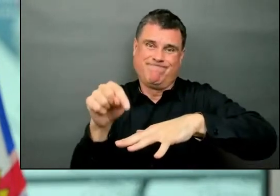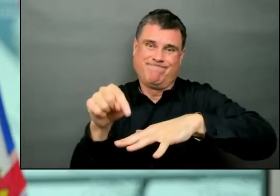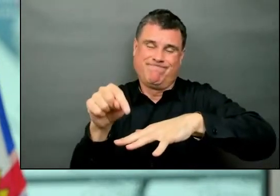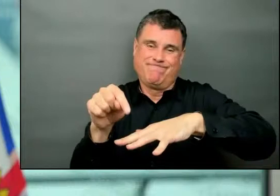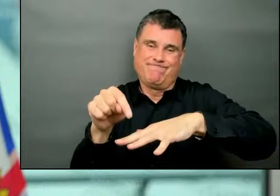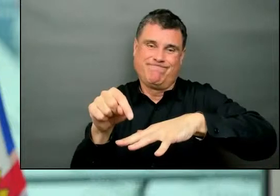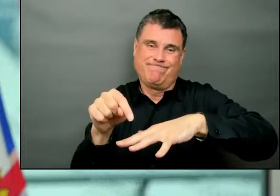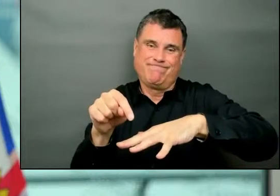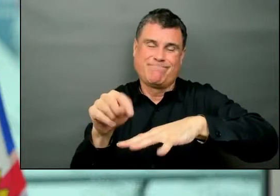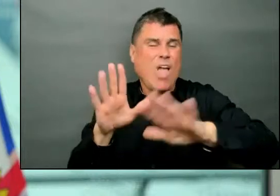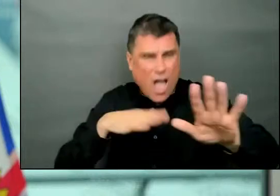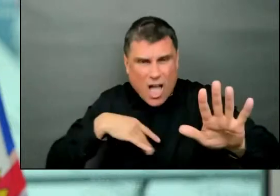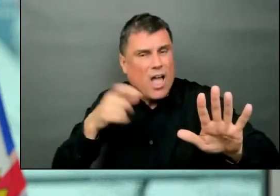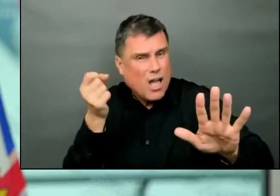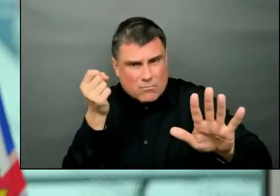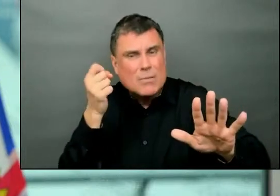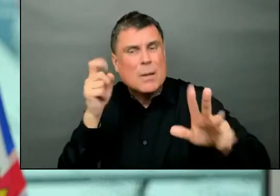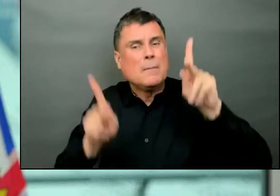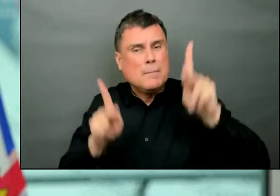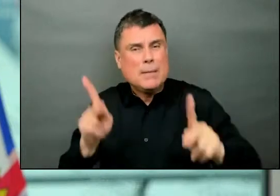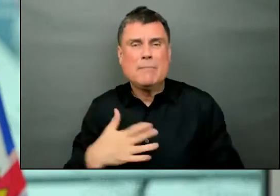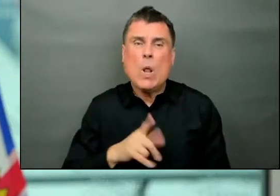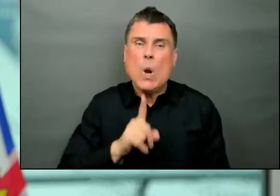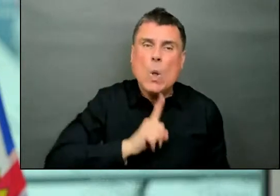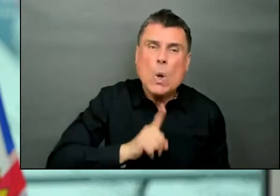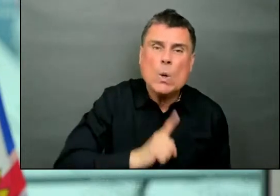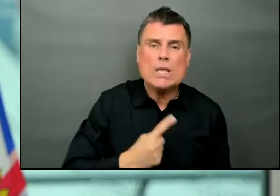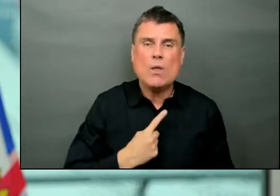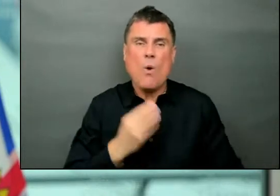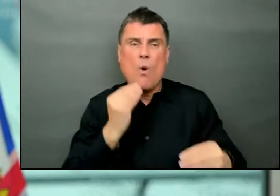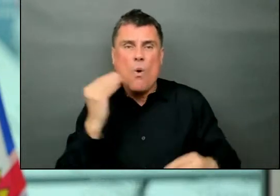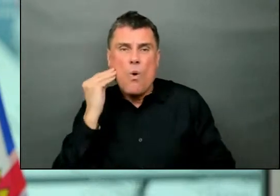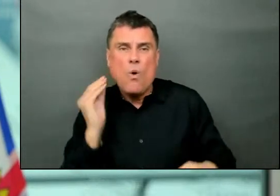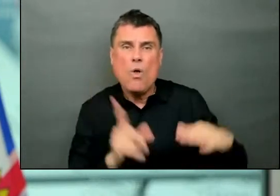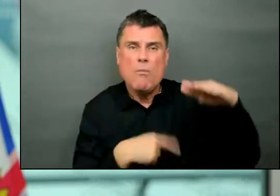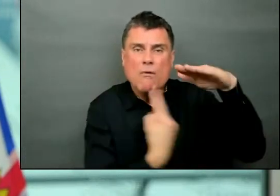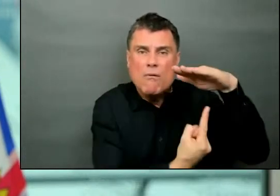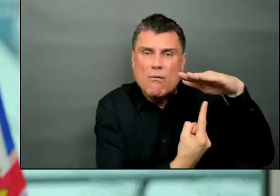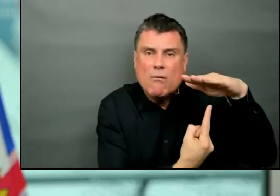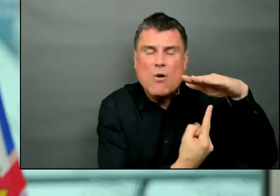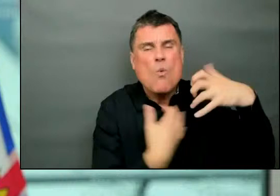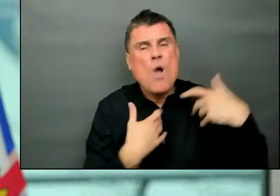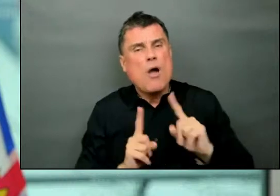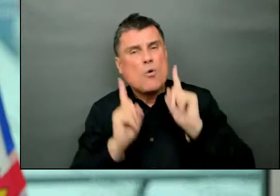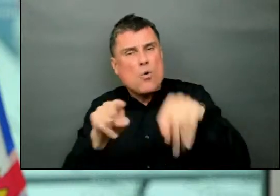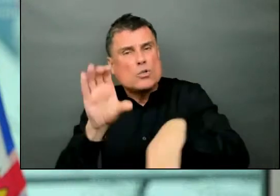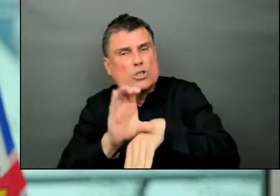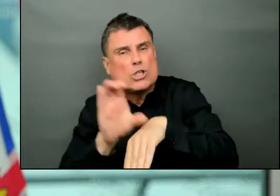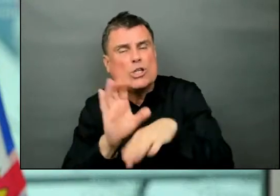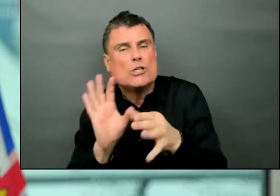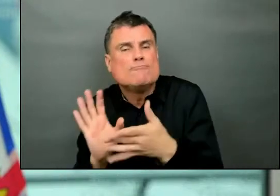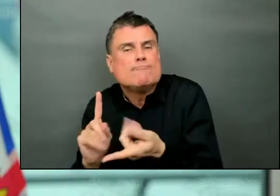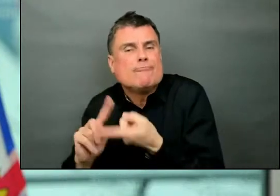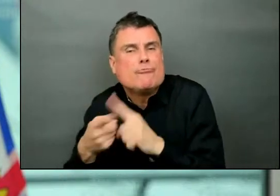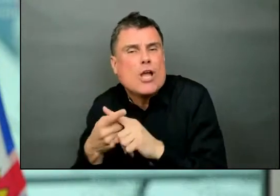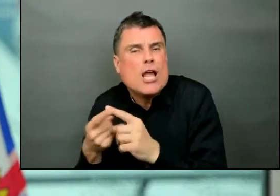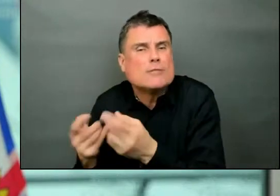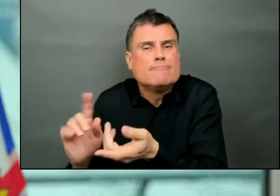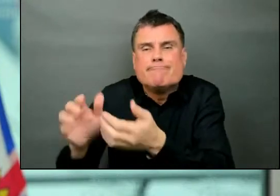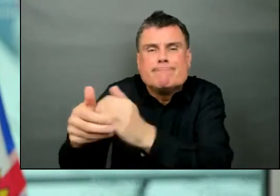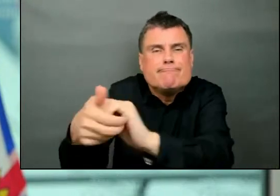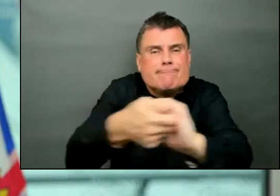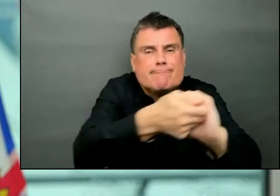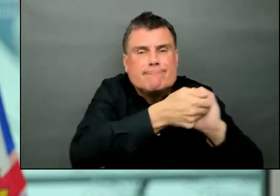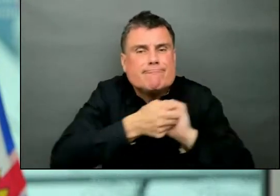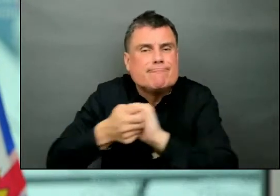having a connection with people for a long time, where people have gone to a service and then gone back to